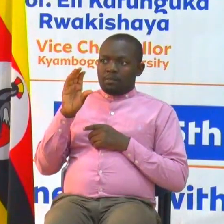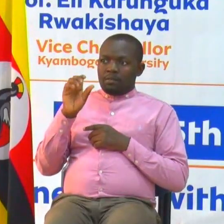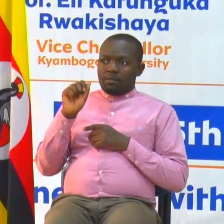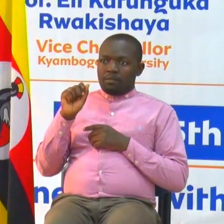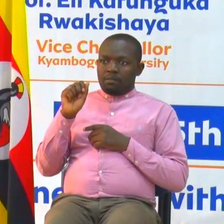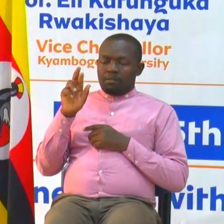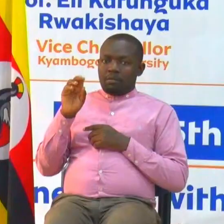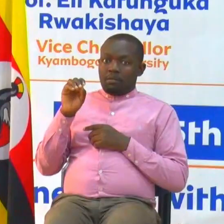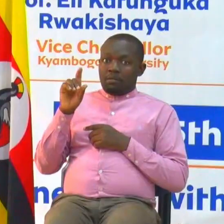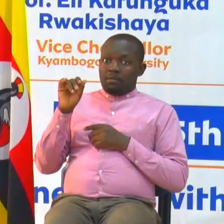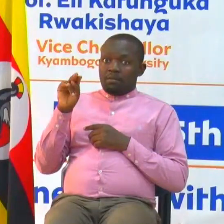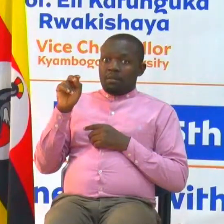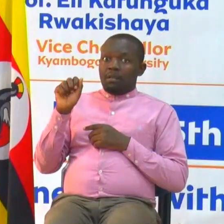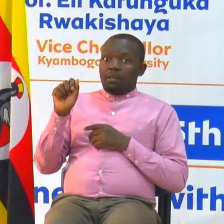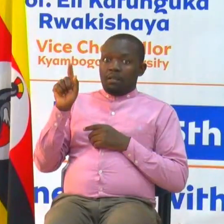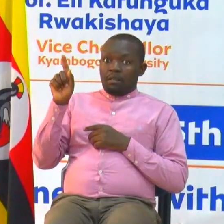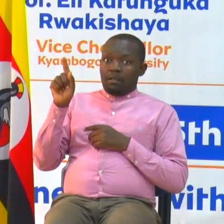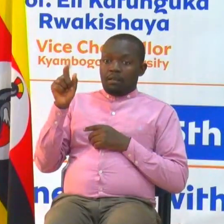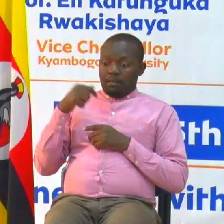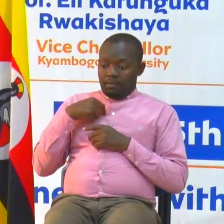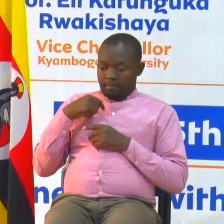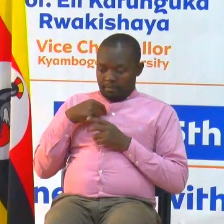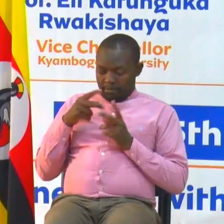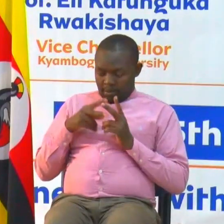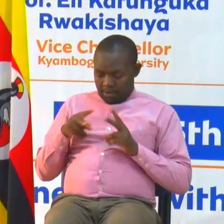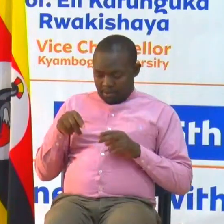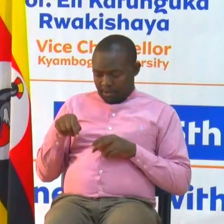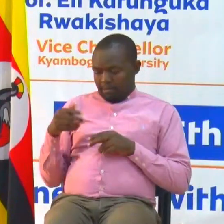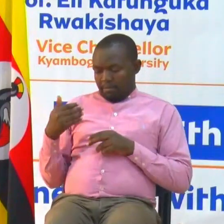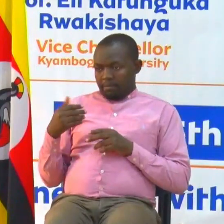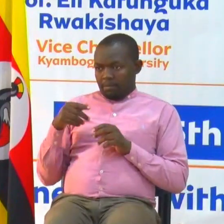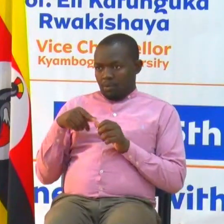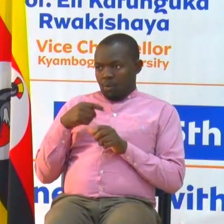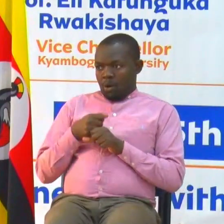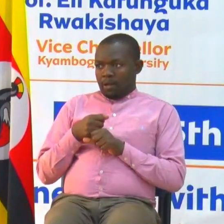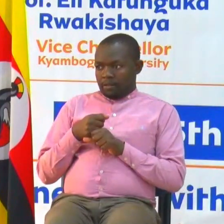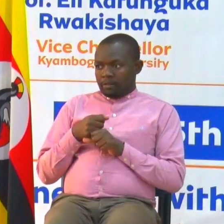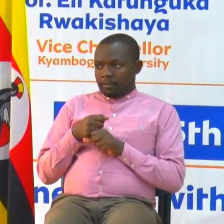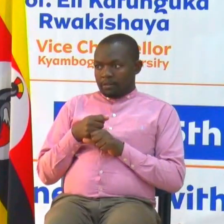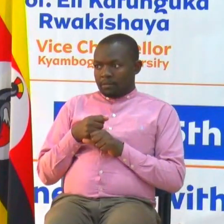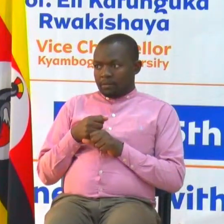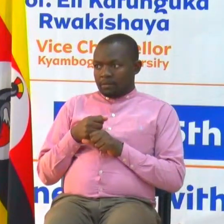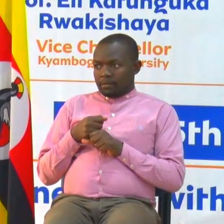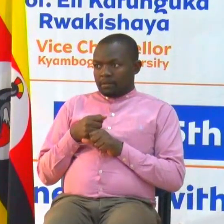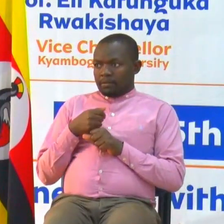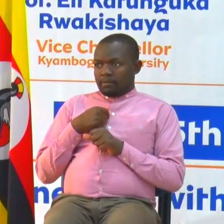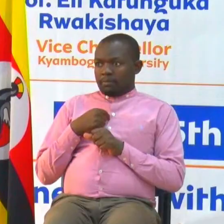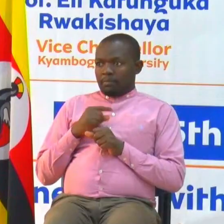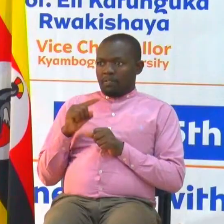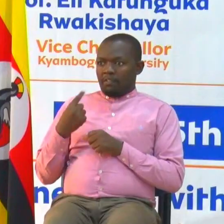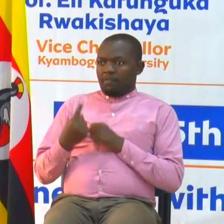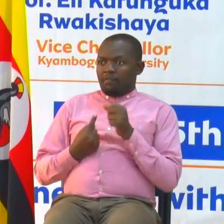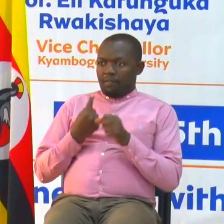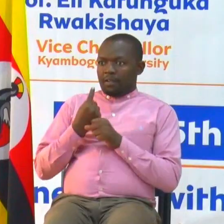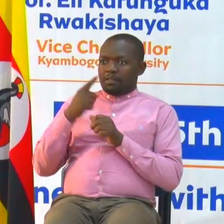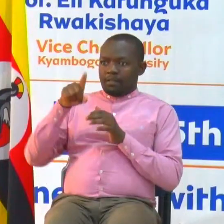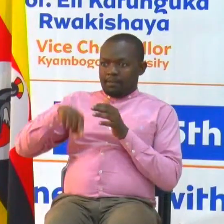Actually, I started this fall. I started this August. I'm just in my first year, first